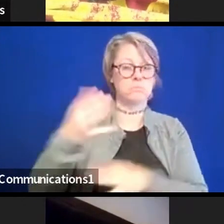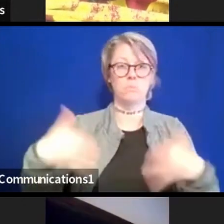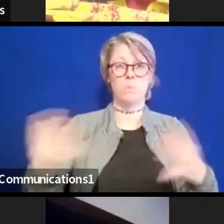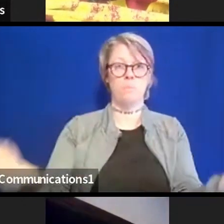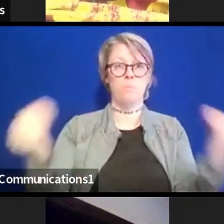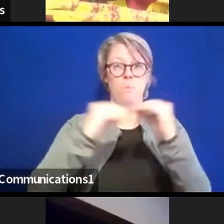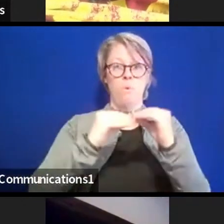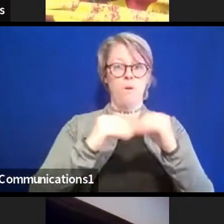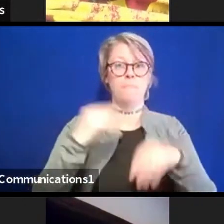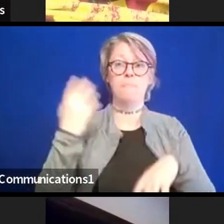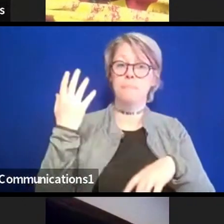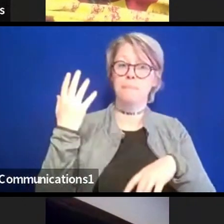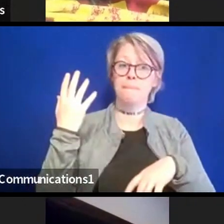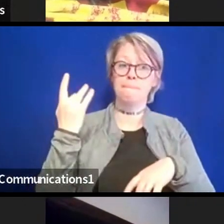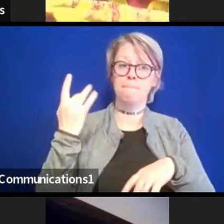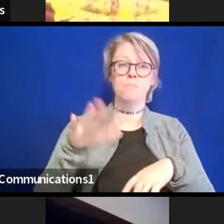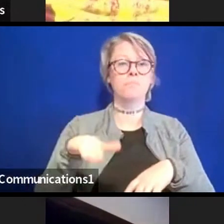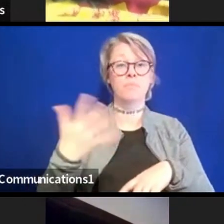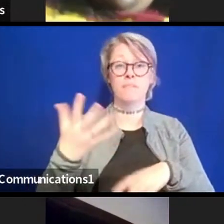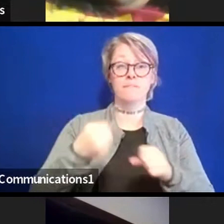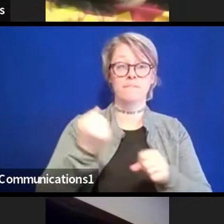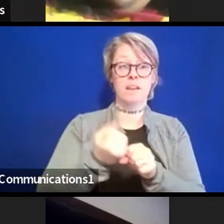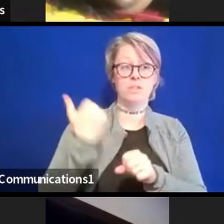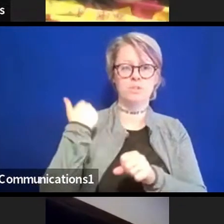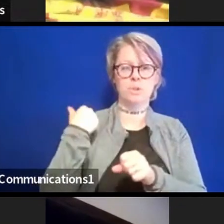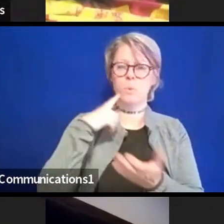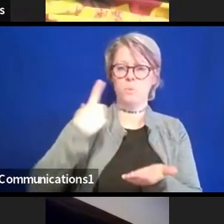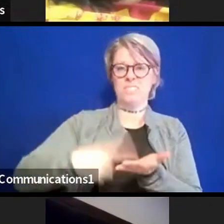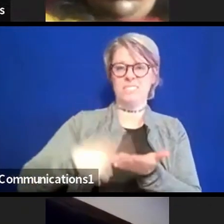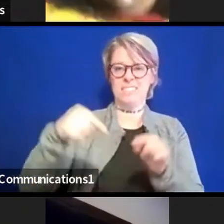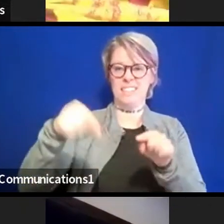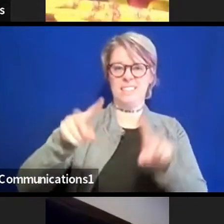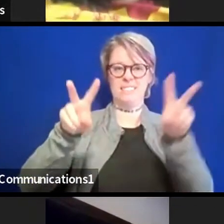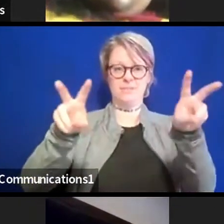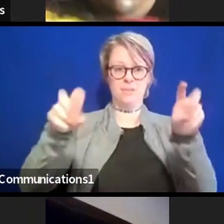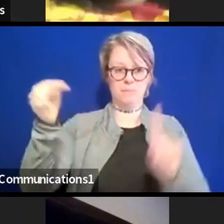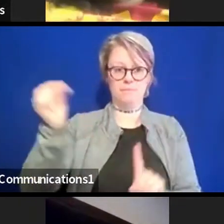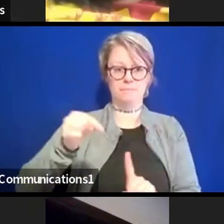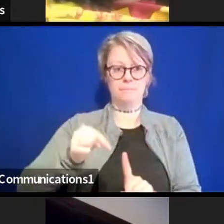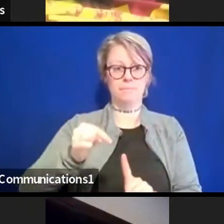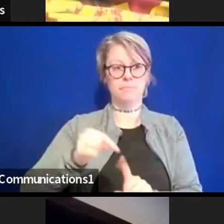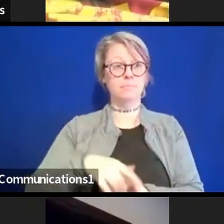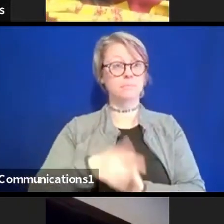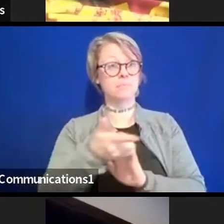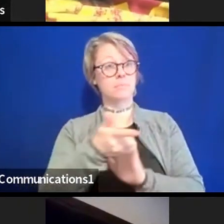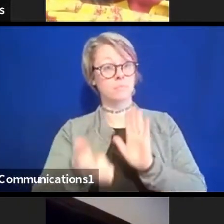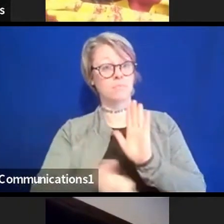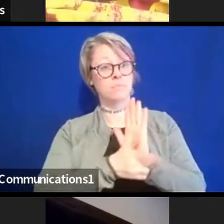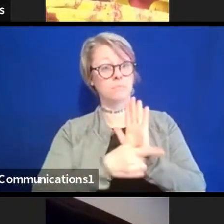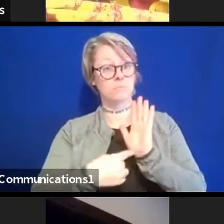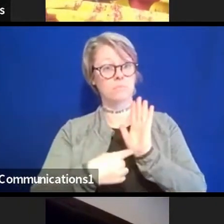because 5 years ago, we worried about this a bit because the law only applies